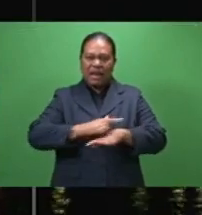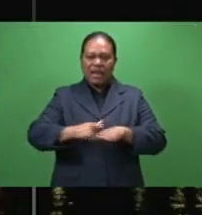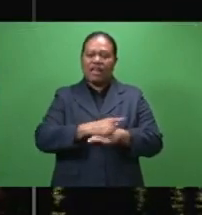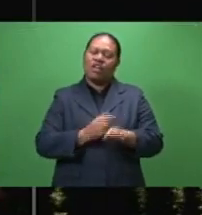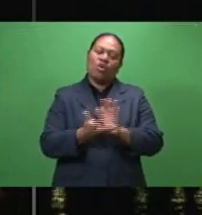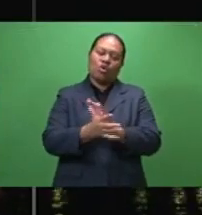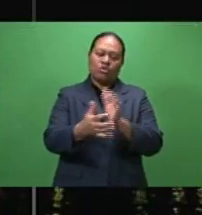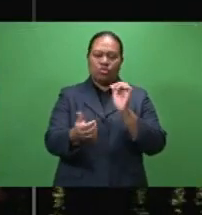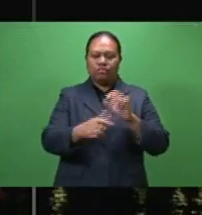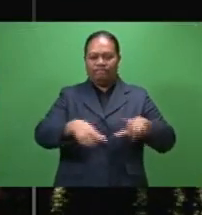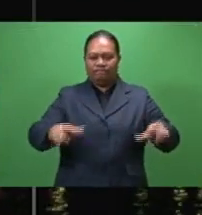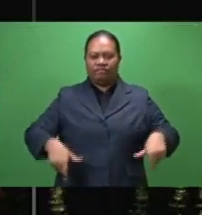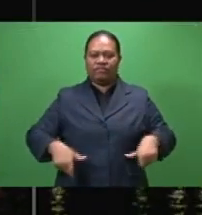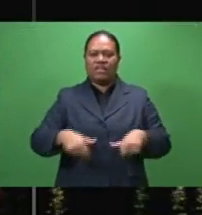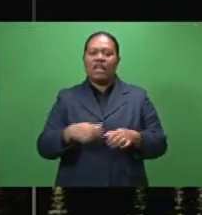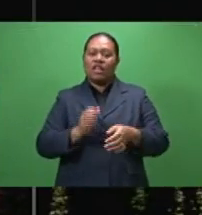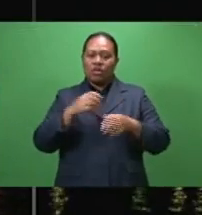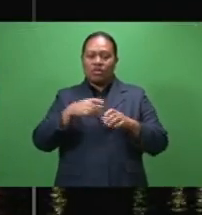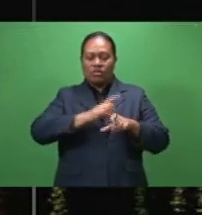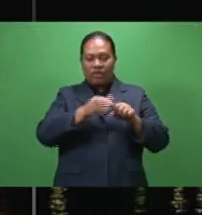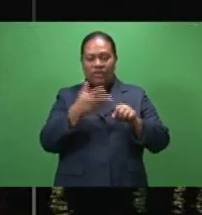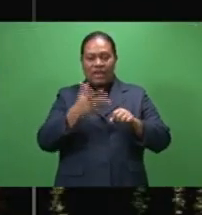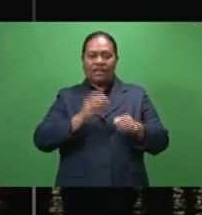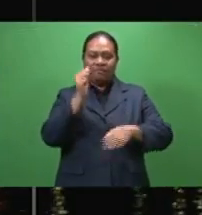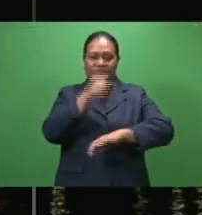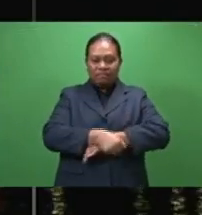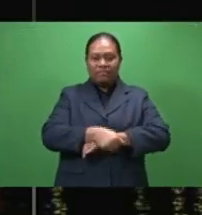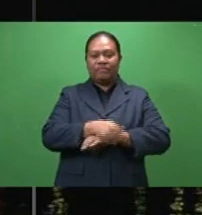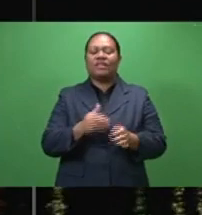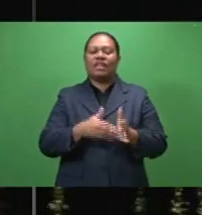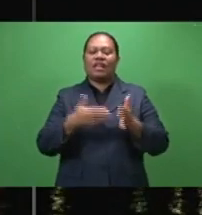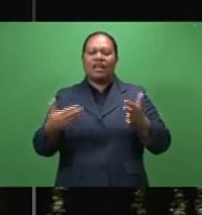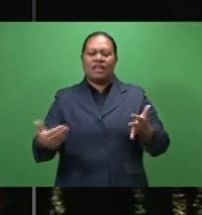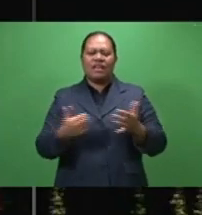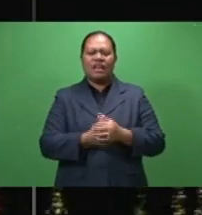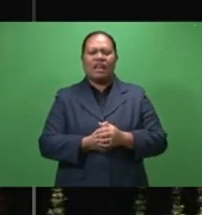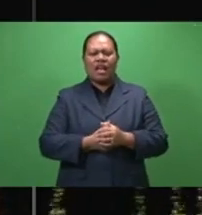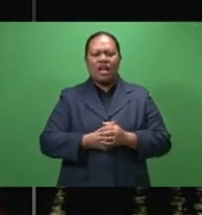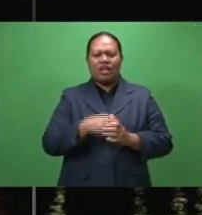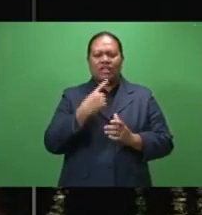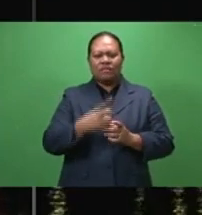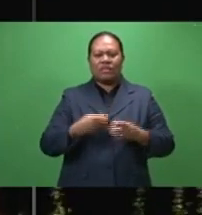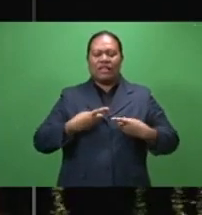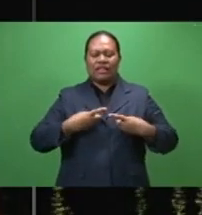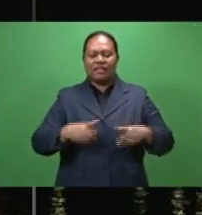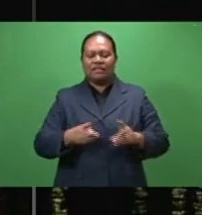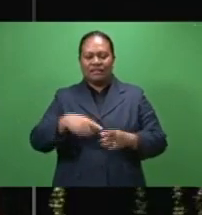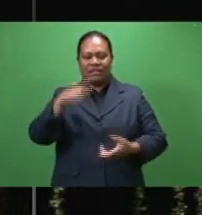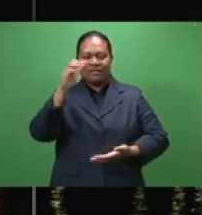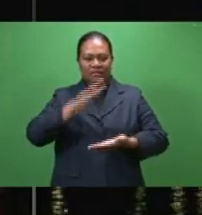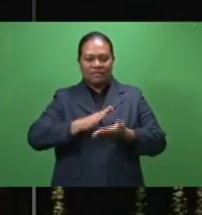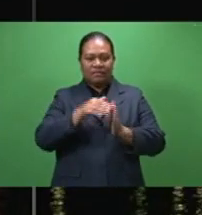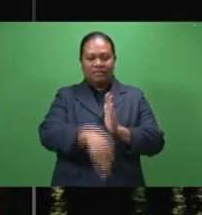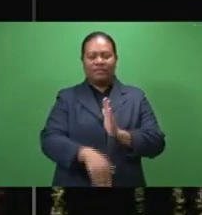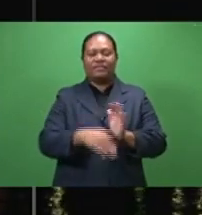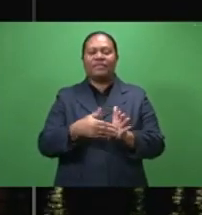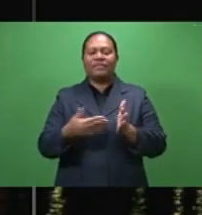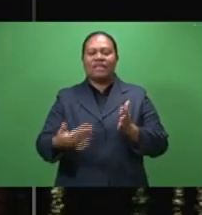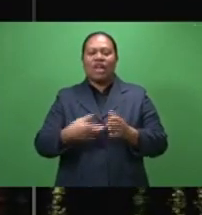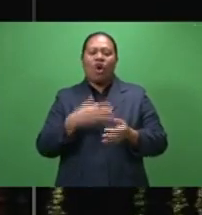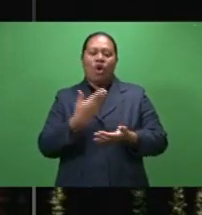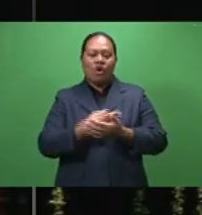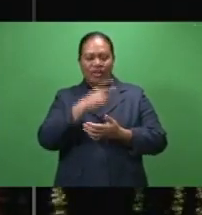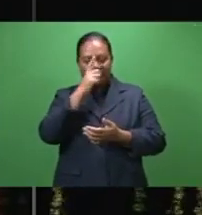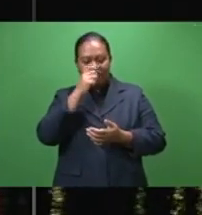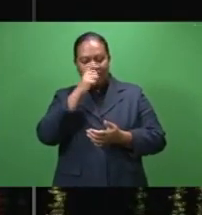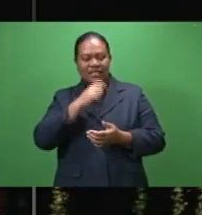court. COVID-19 fight goes up a notch and demand for rental properties on a decline. Now for these stories and others, tune in daily